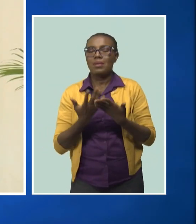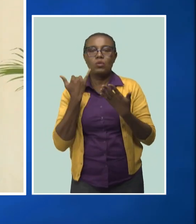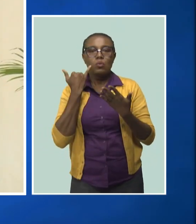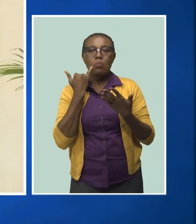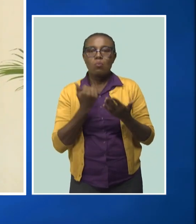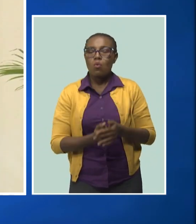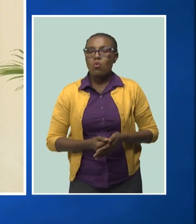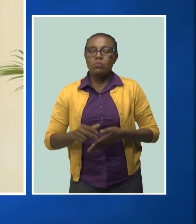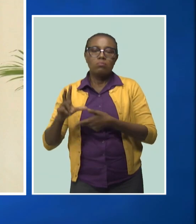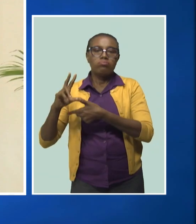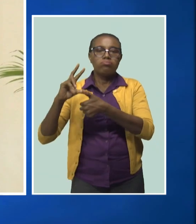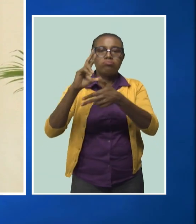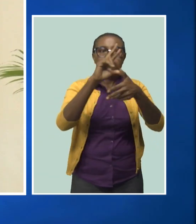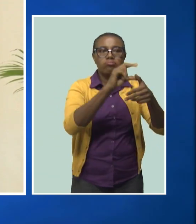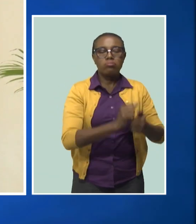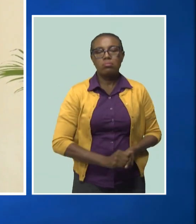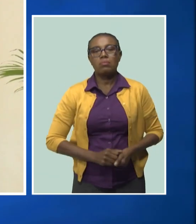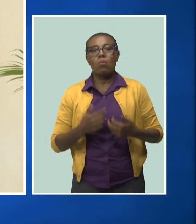to extreme weather,